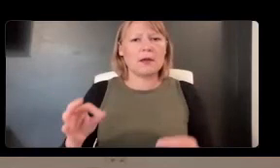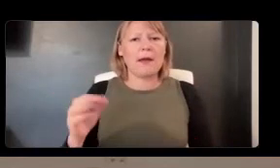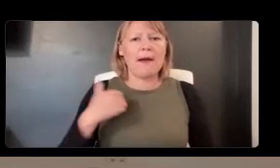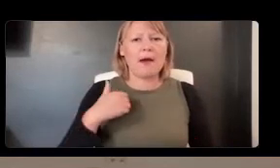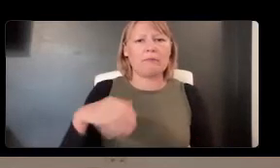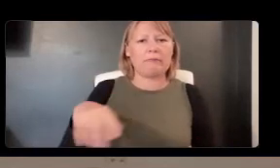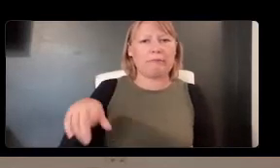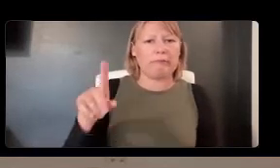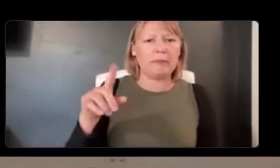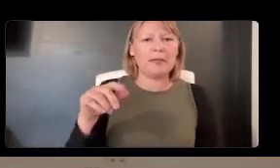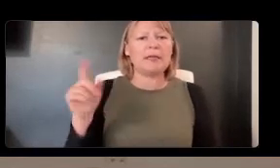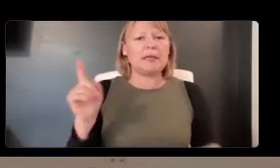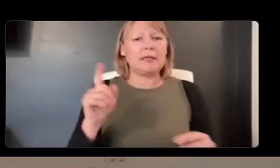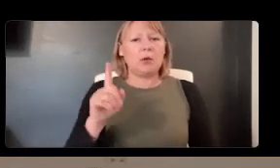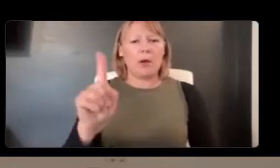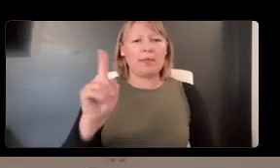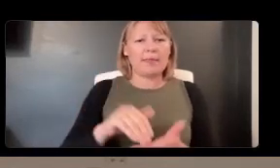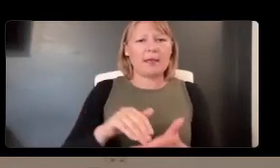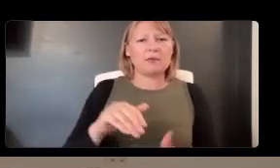17,234 hearings.